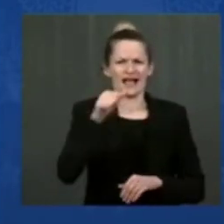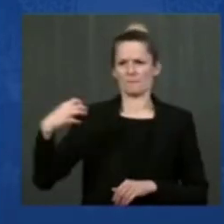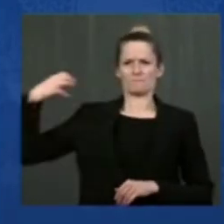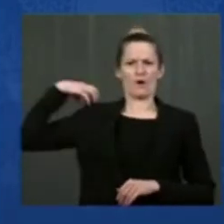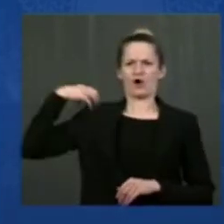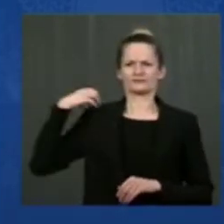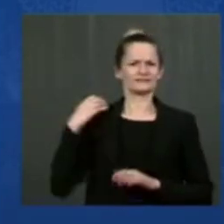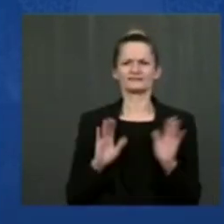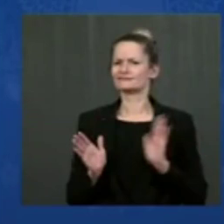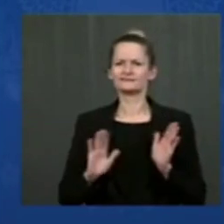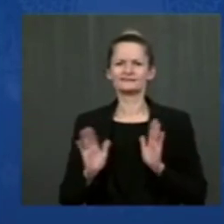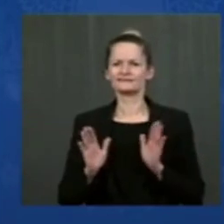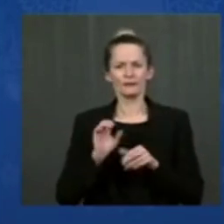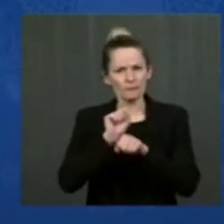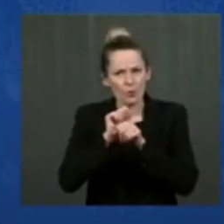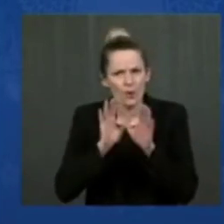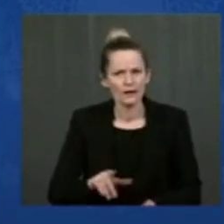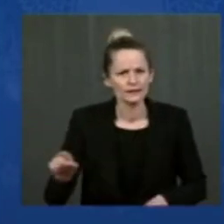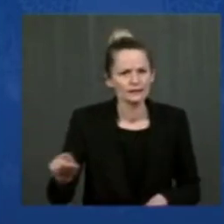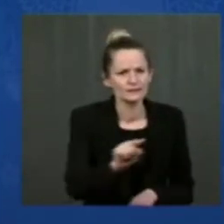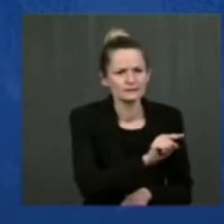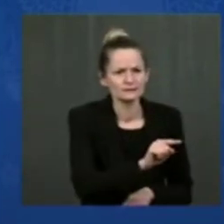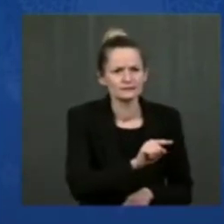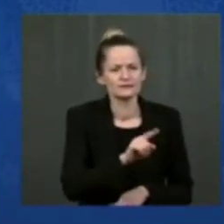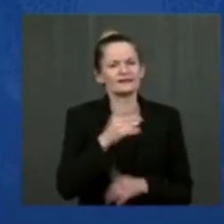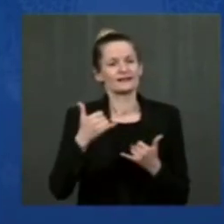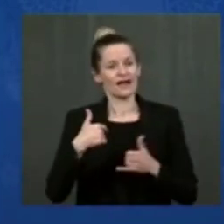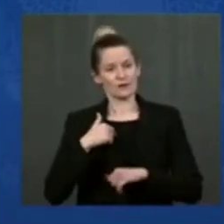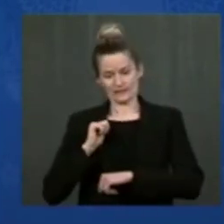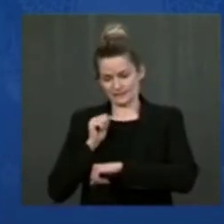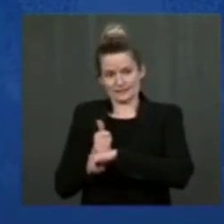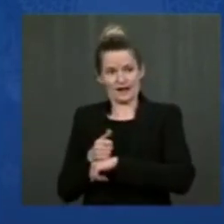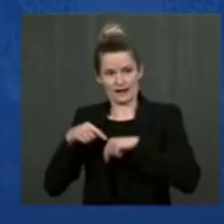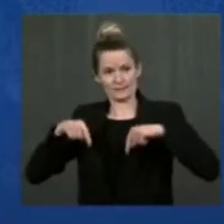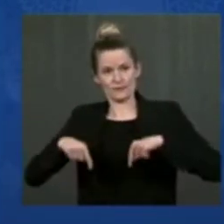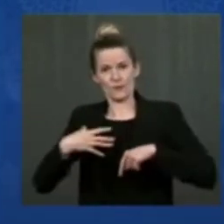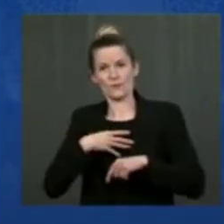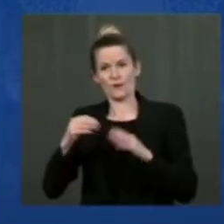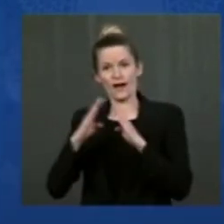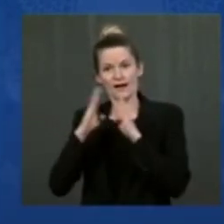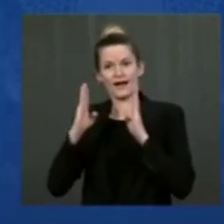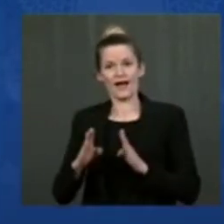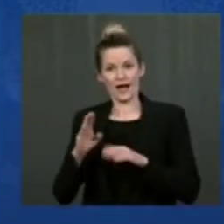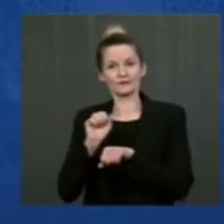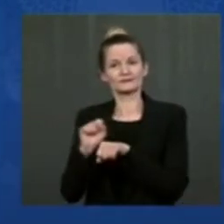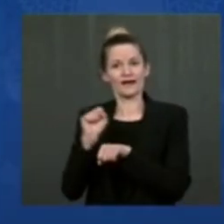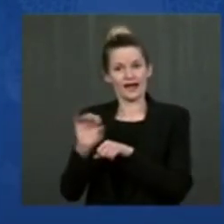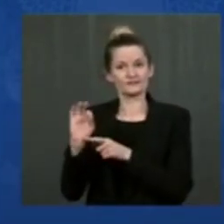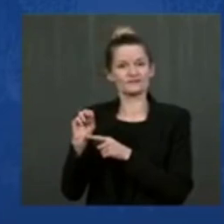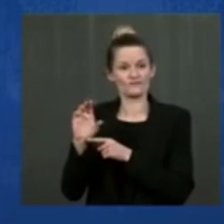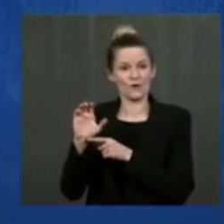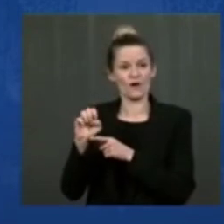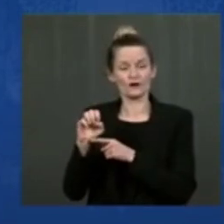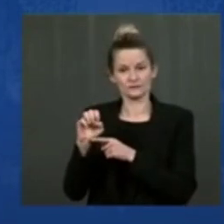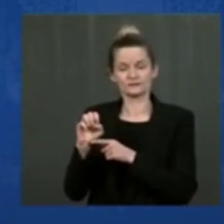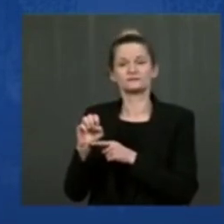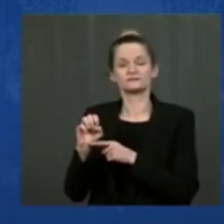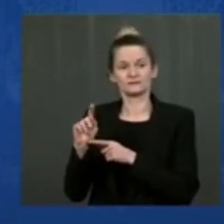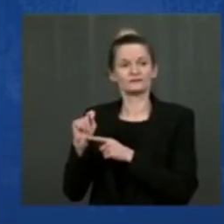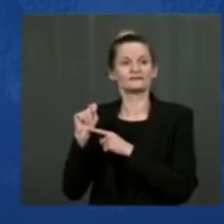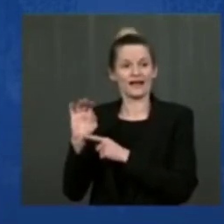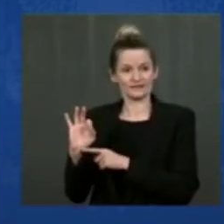to facilitate that choice whenever and wherever we can. Look, I want to thank Vice President Harris